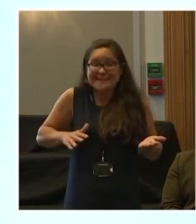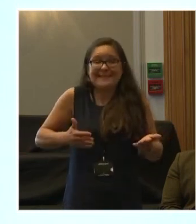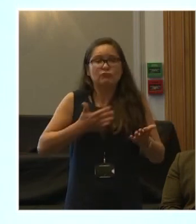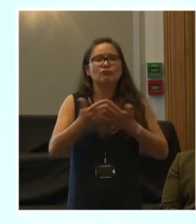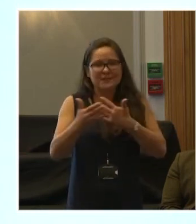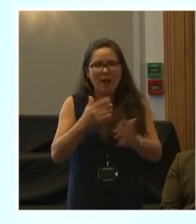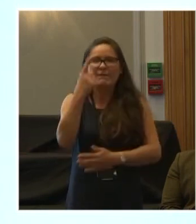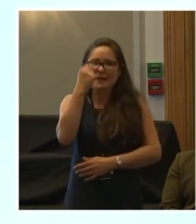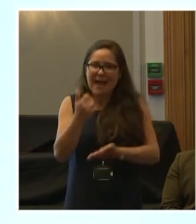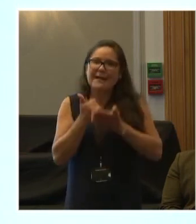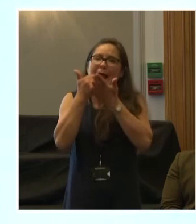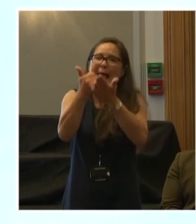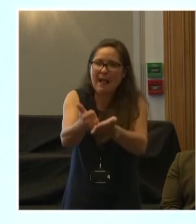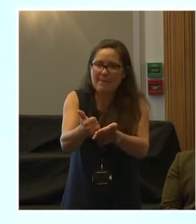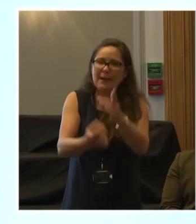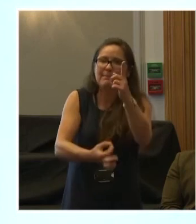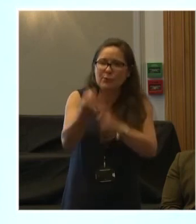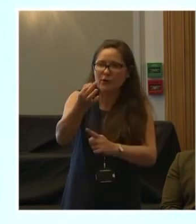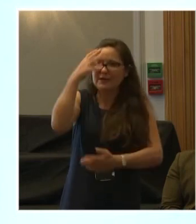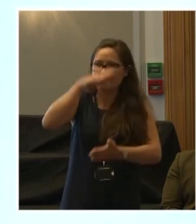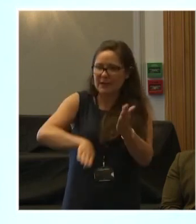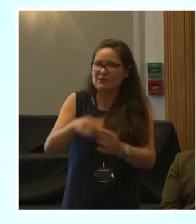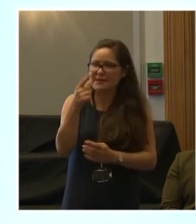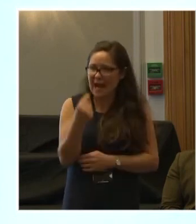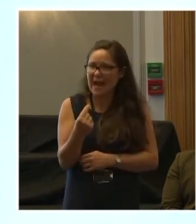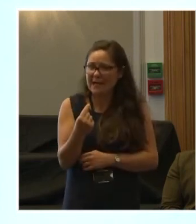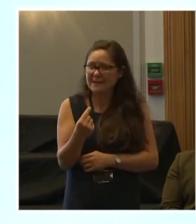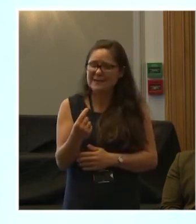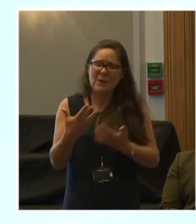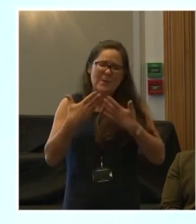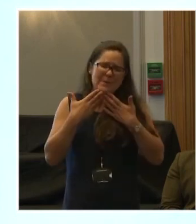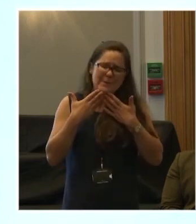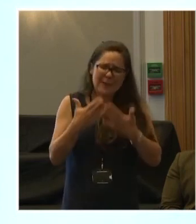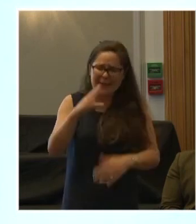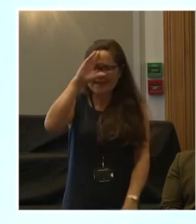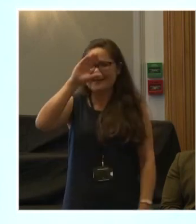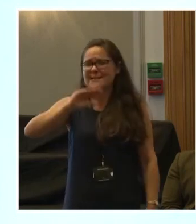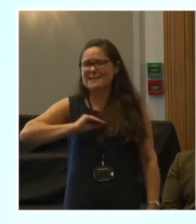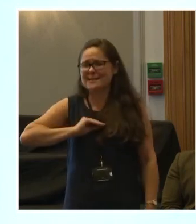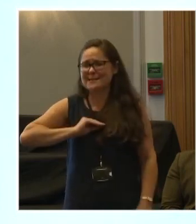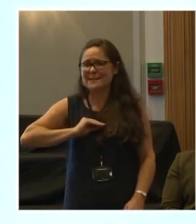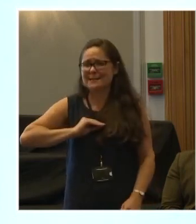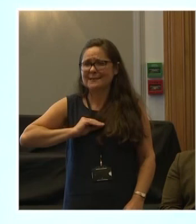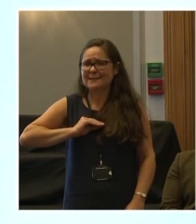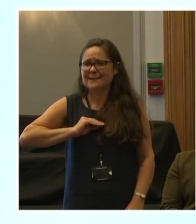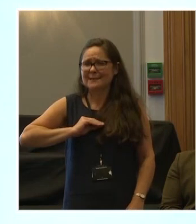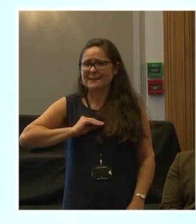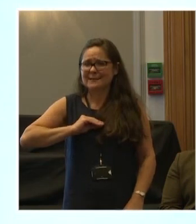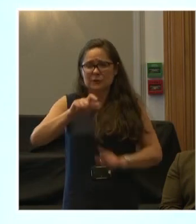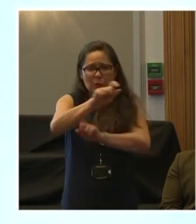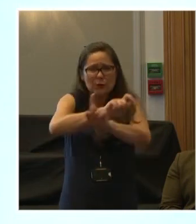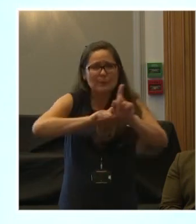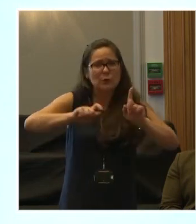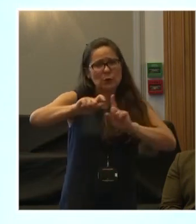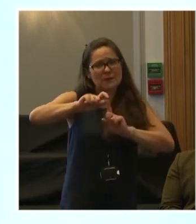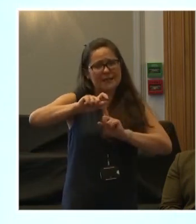that experience for you, the community. So please keep us informed on what you want us to do. Look